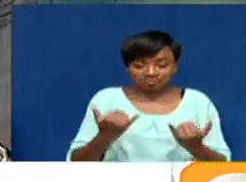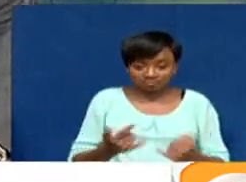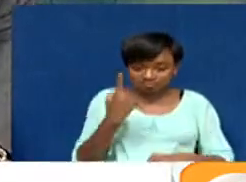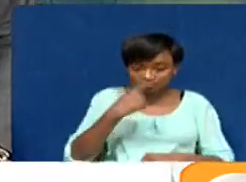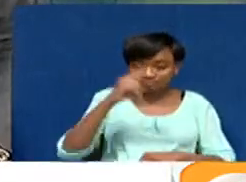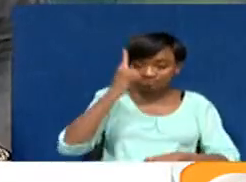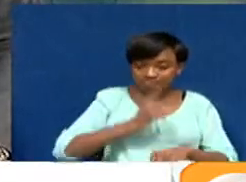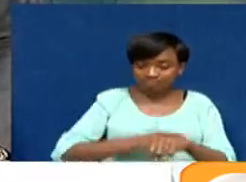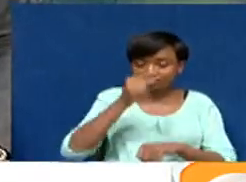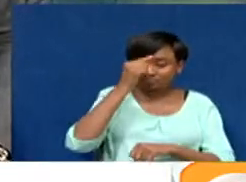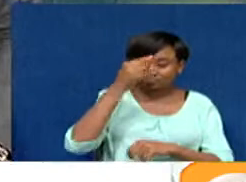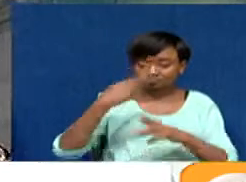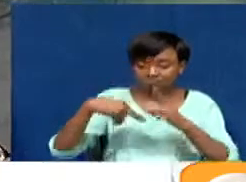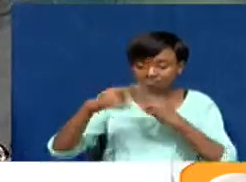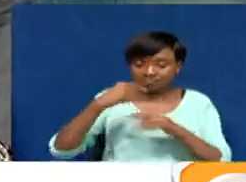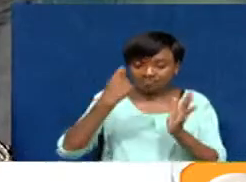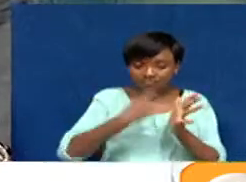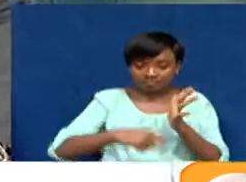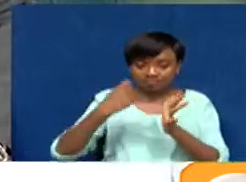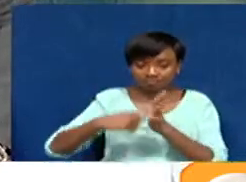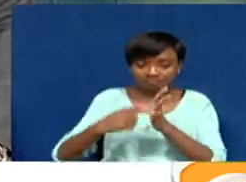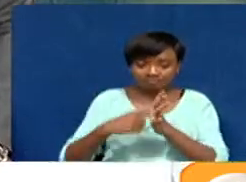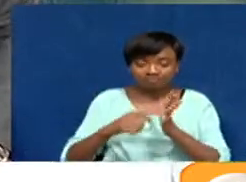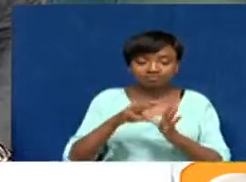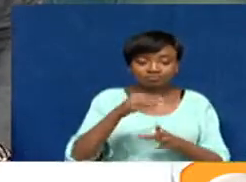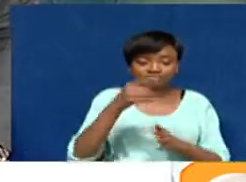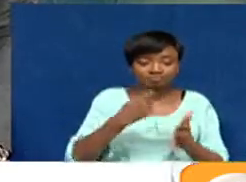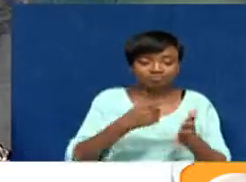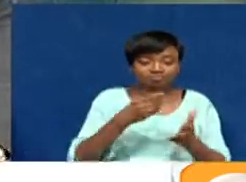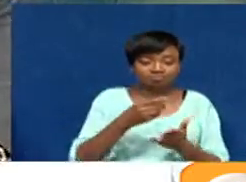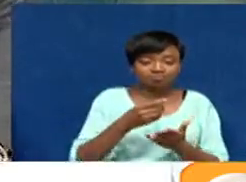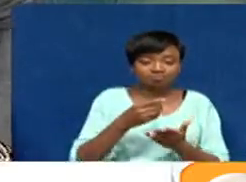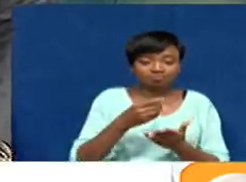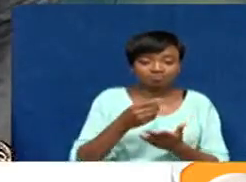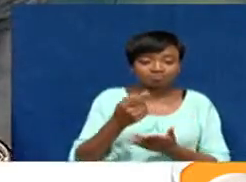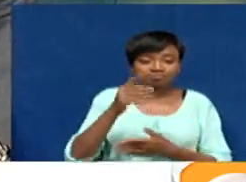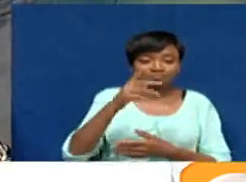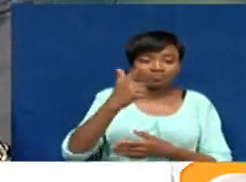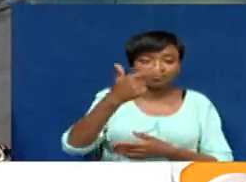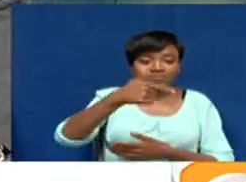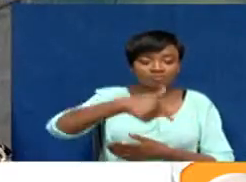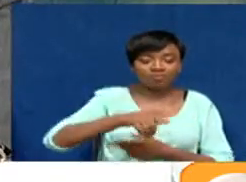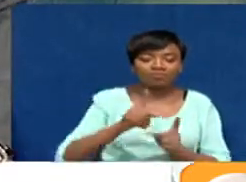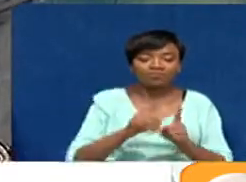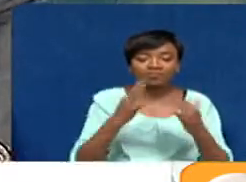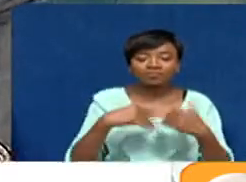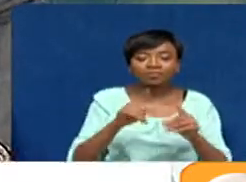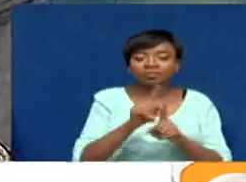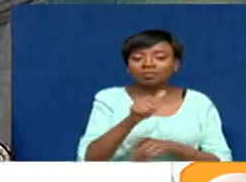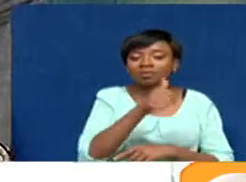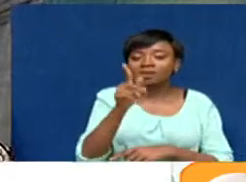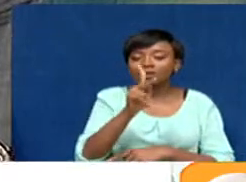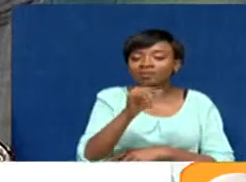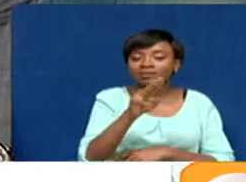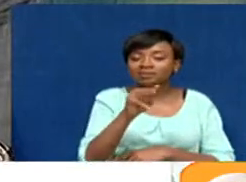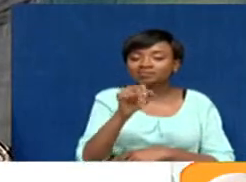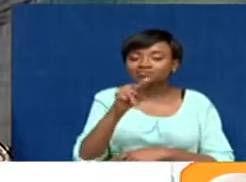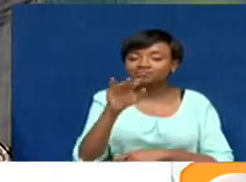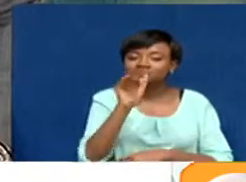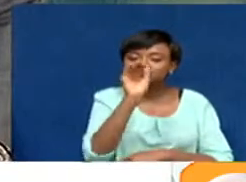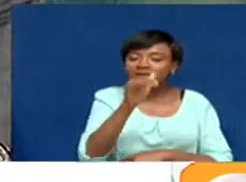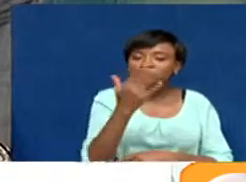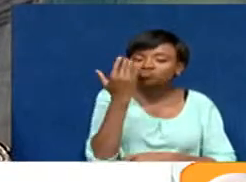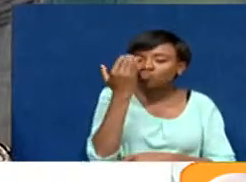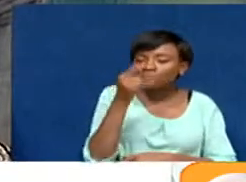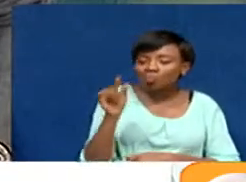that government reviews taxes charged on fuel? Mheshimiwa Kimani Ichung'wa asking, why has